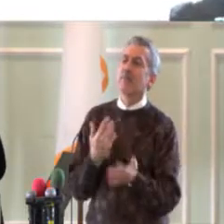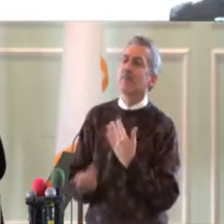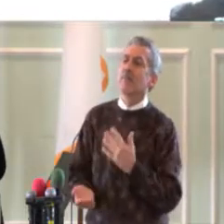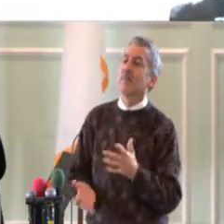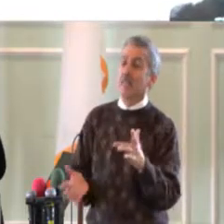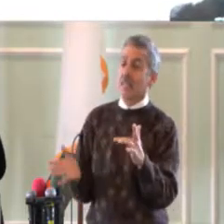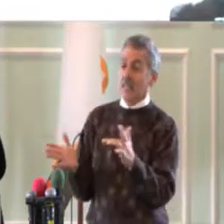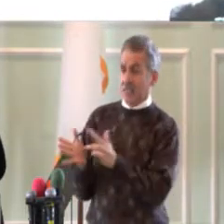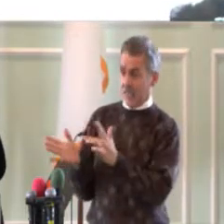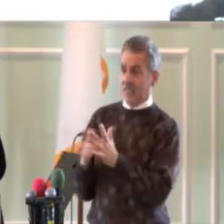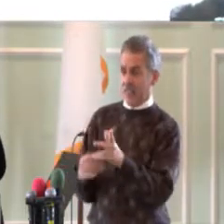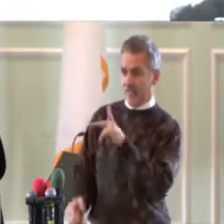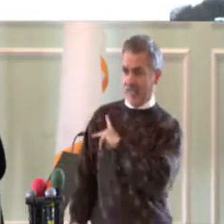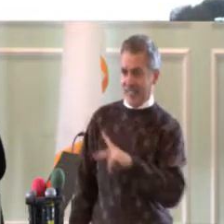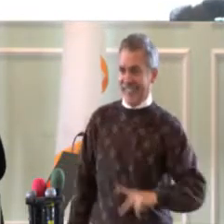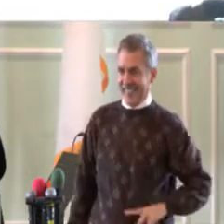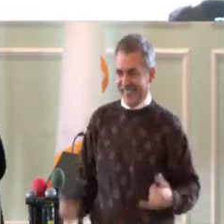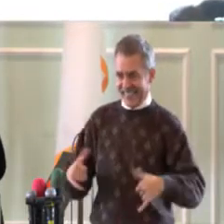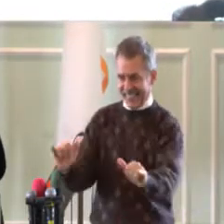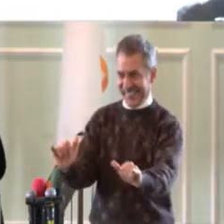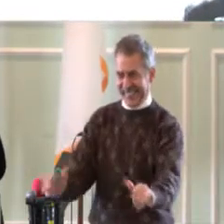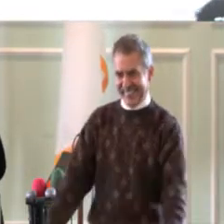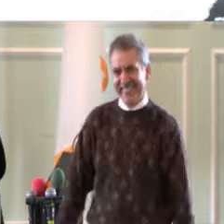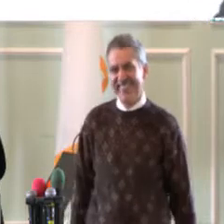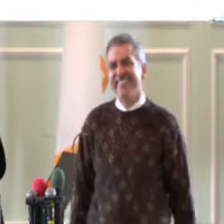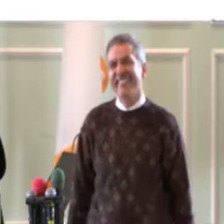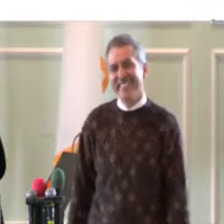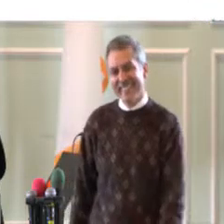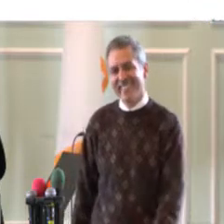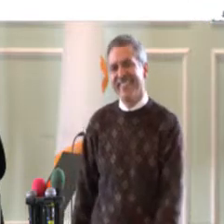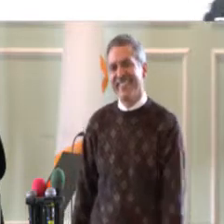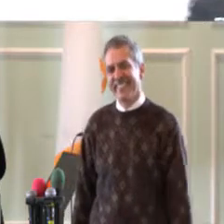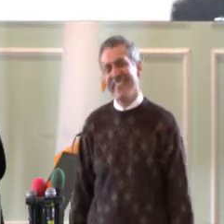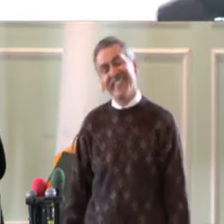Amen? Amen? And so,